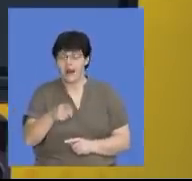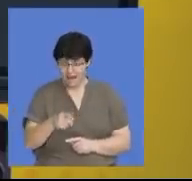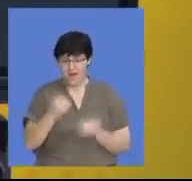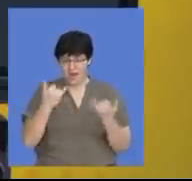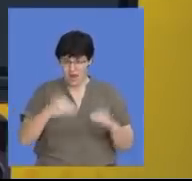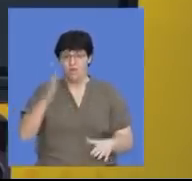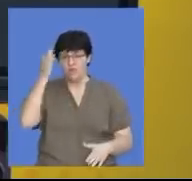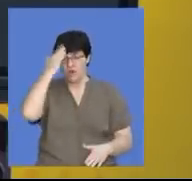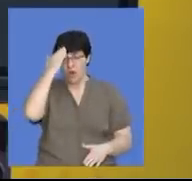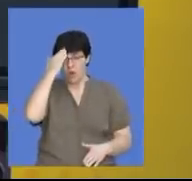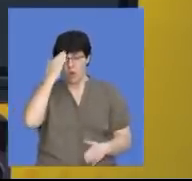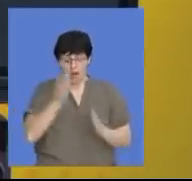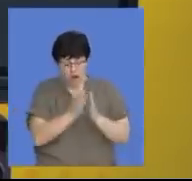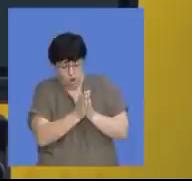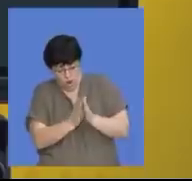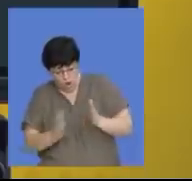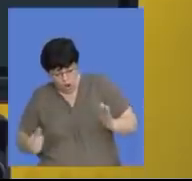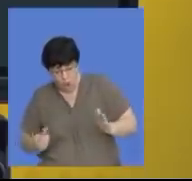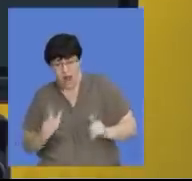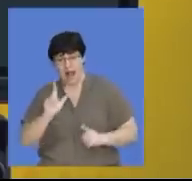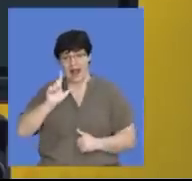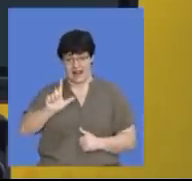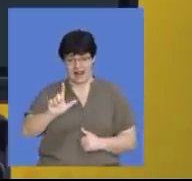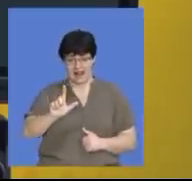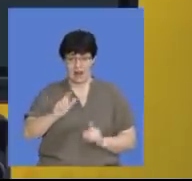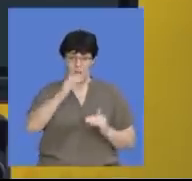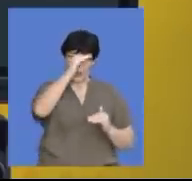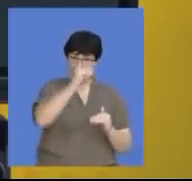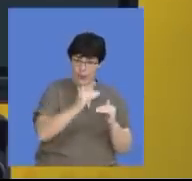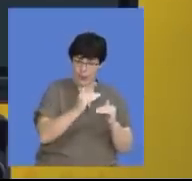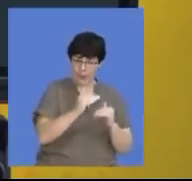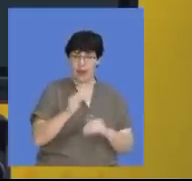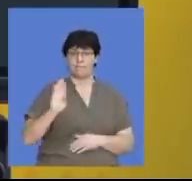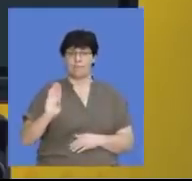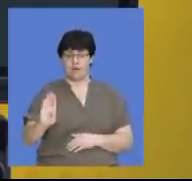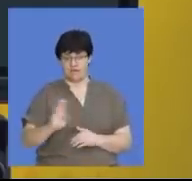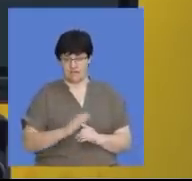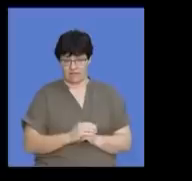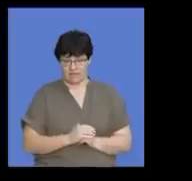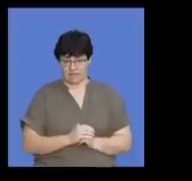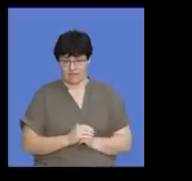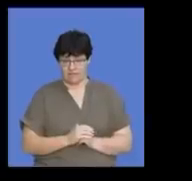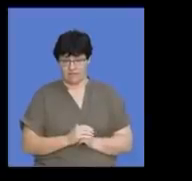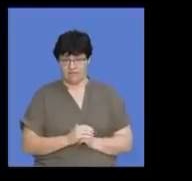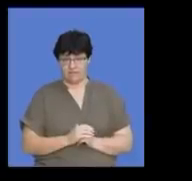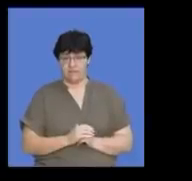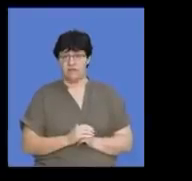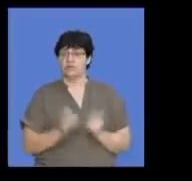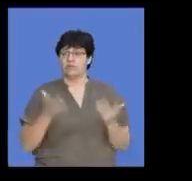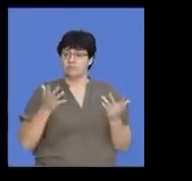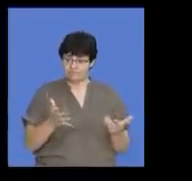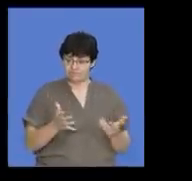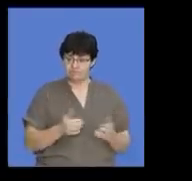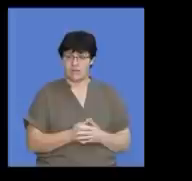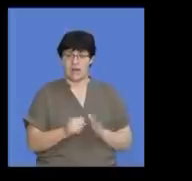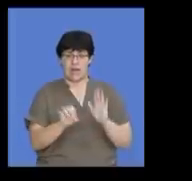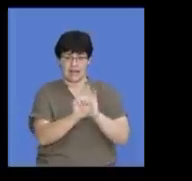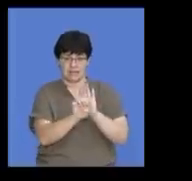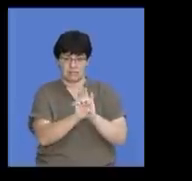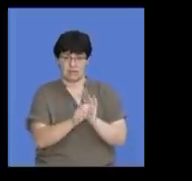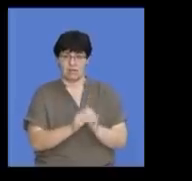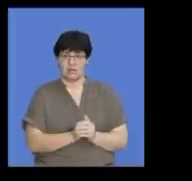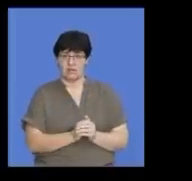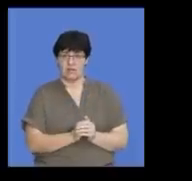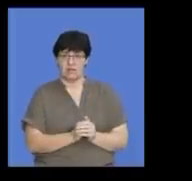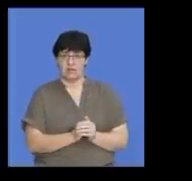the longest side is your length, the shortest side is your breadth. So in this particular example,